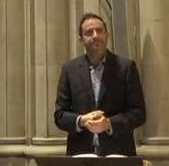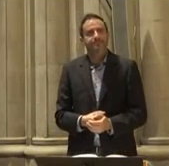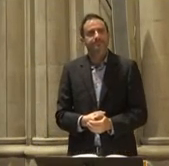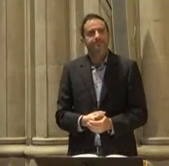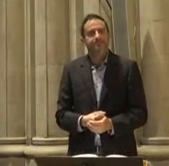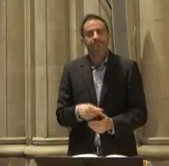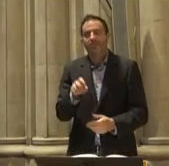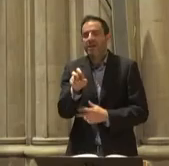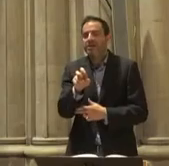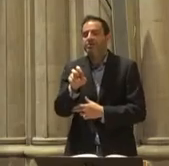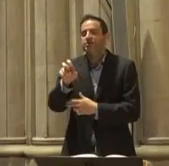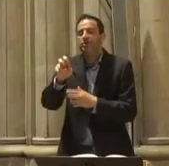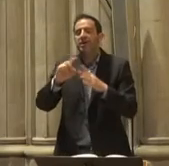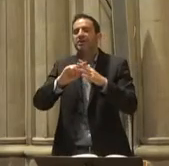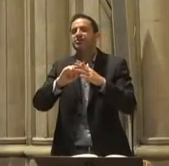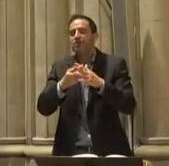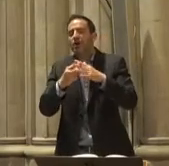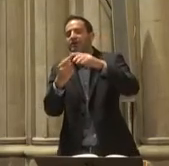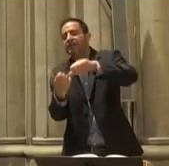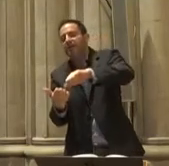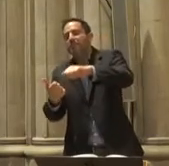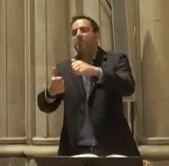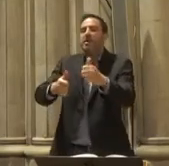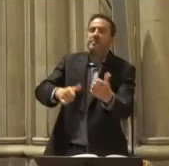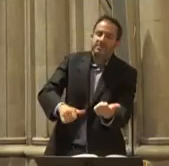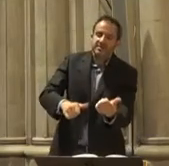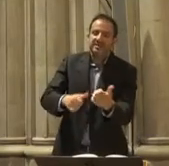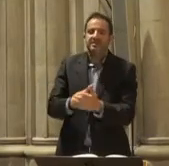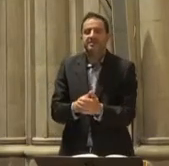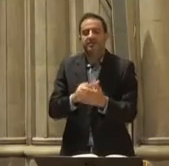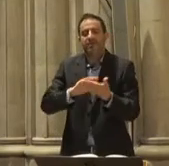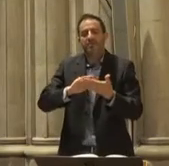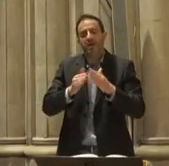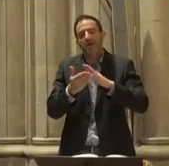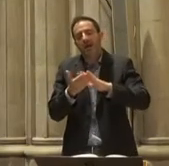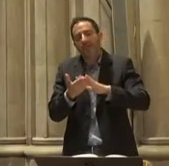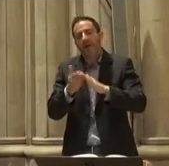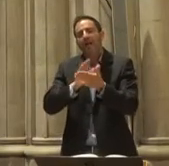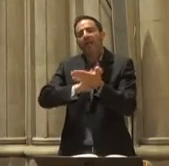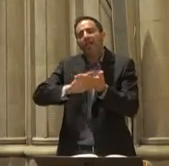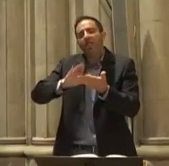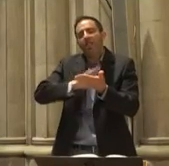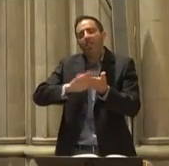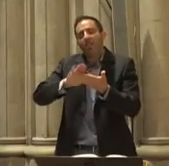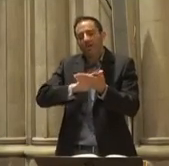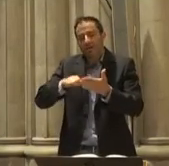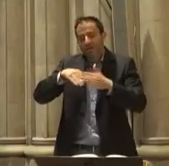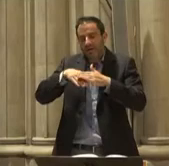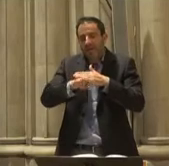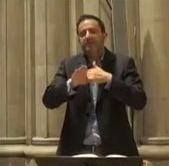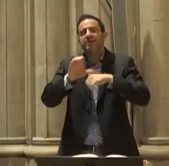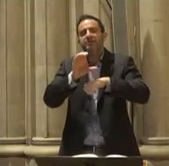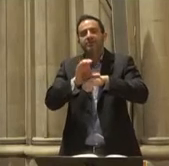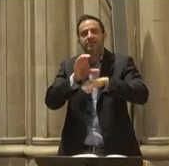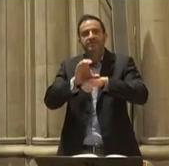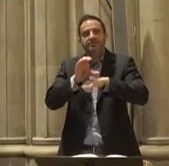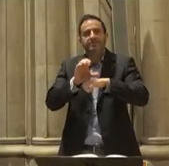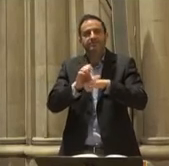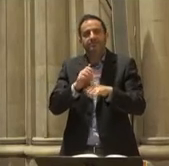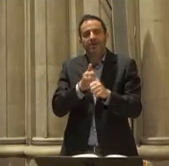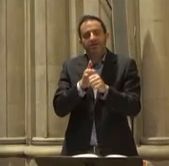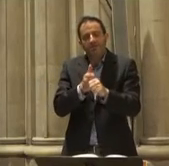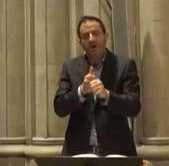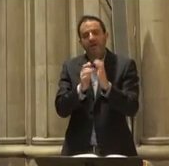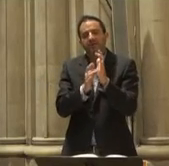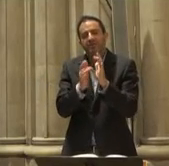That journey begins at baptism, that great sacrament of cleansing and incorporation into the church, which in keeping with Jesus' command